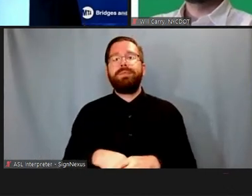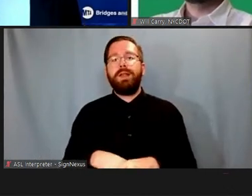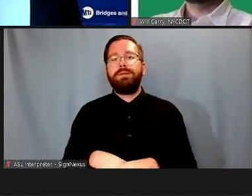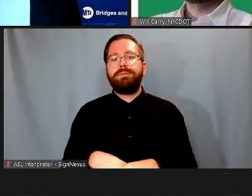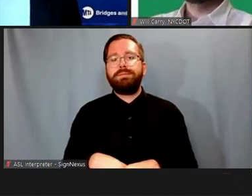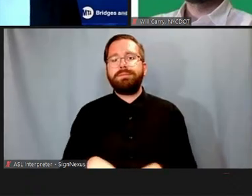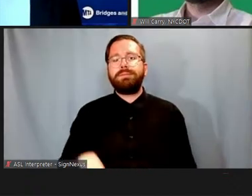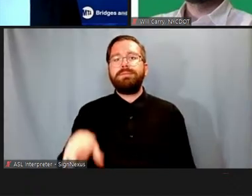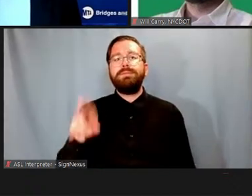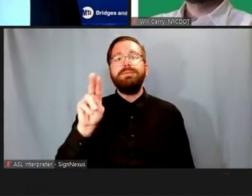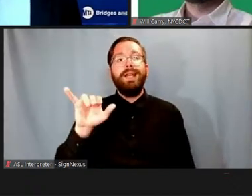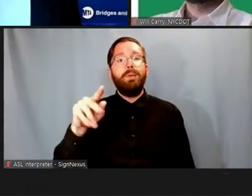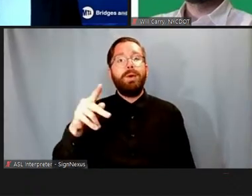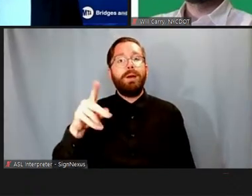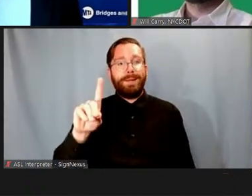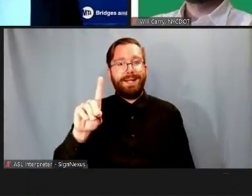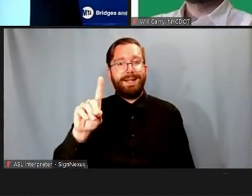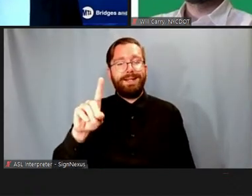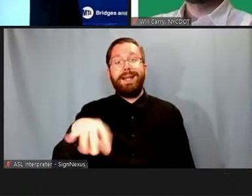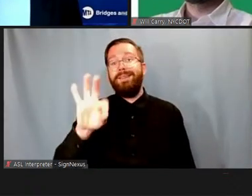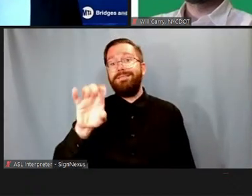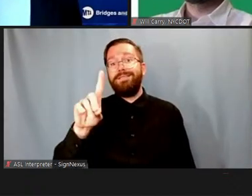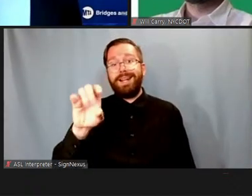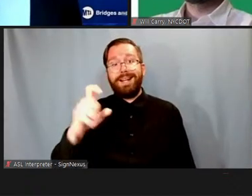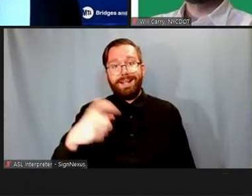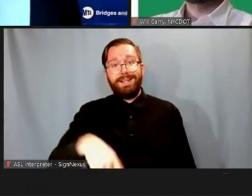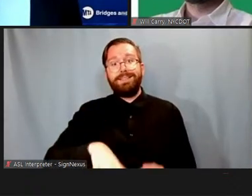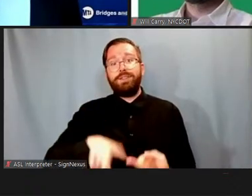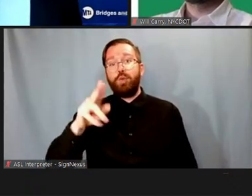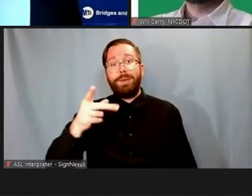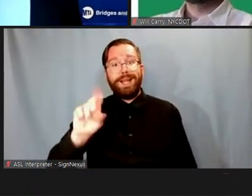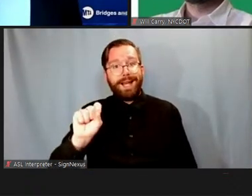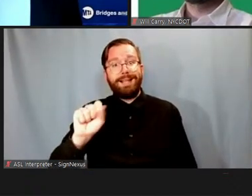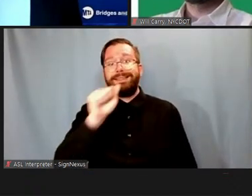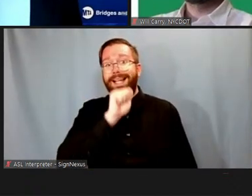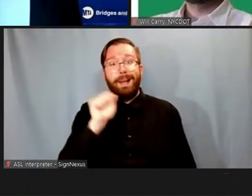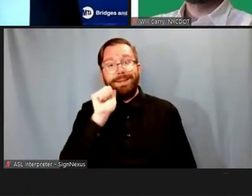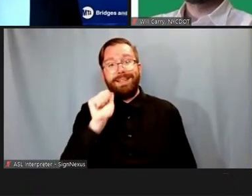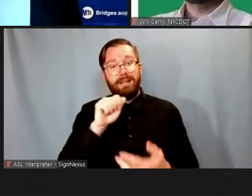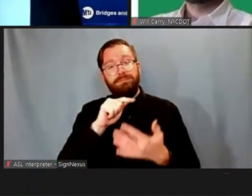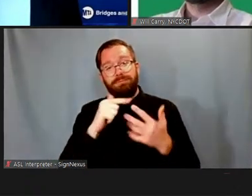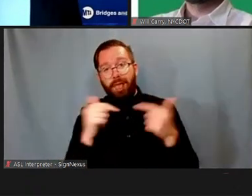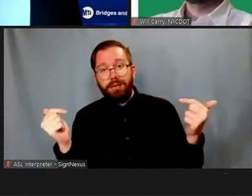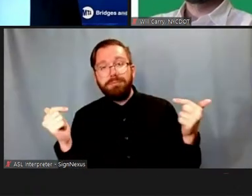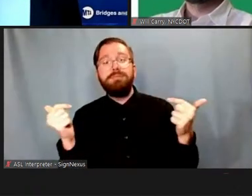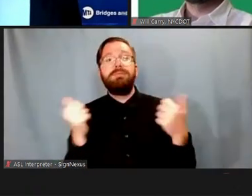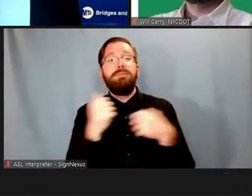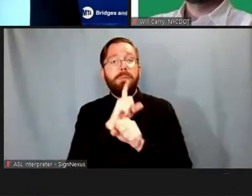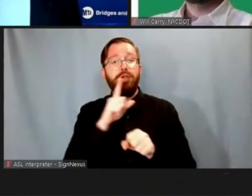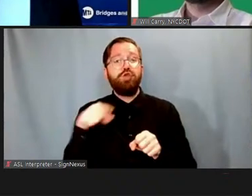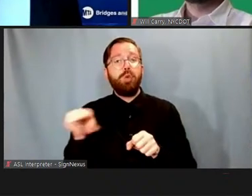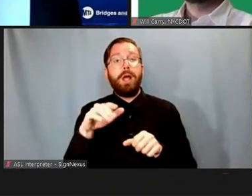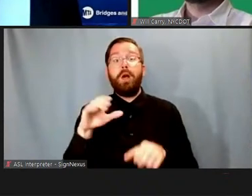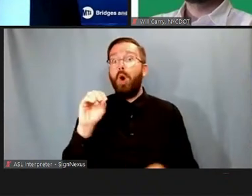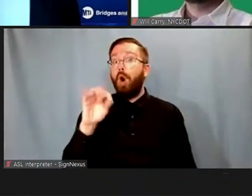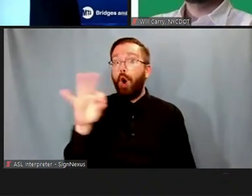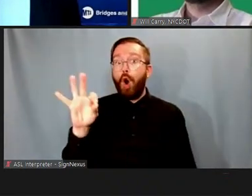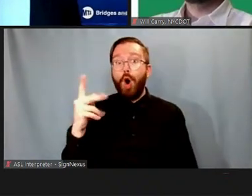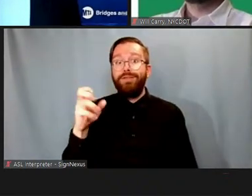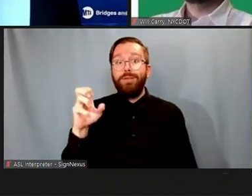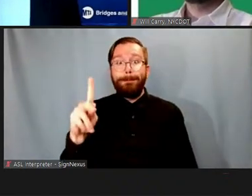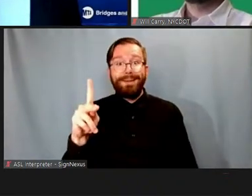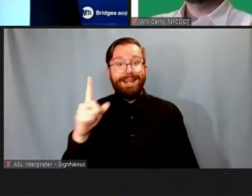nypd fedex usps ups amazon etc uh implement those off-peak hours as somebody said